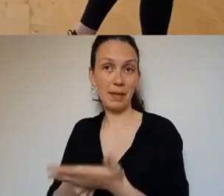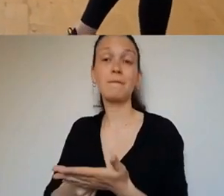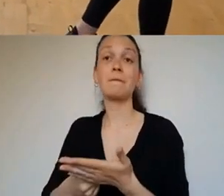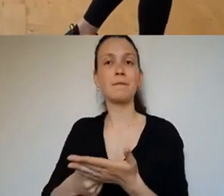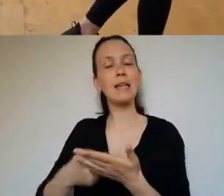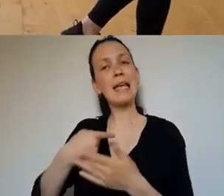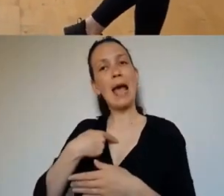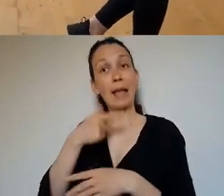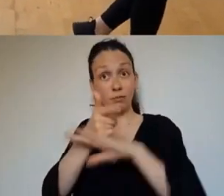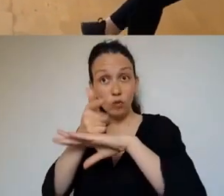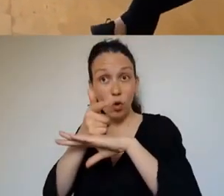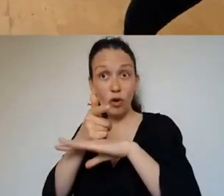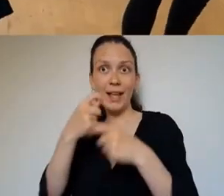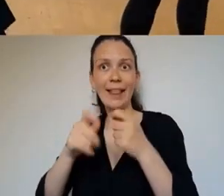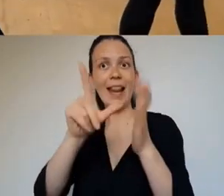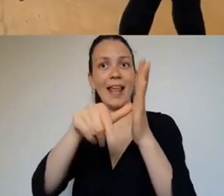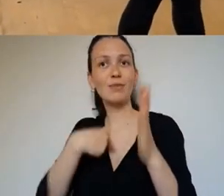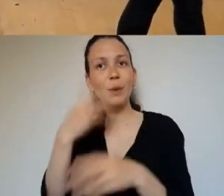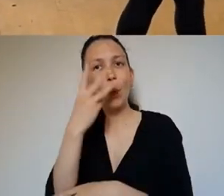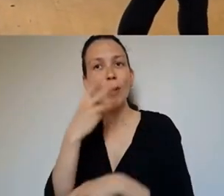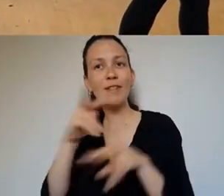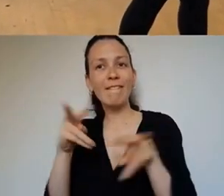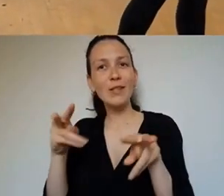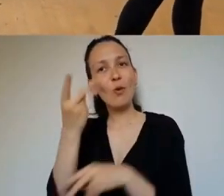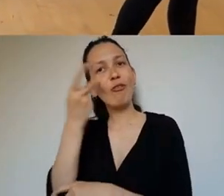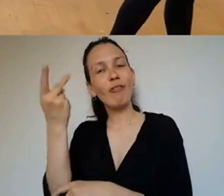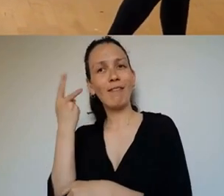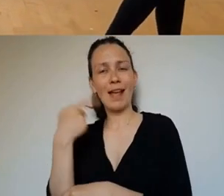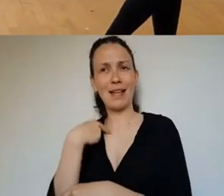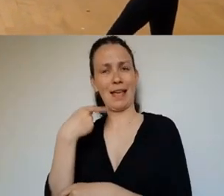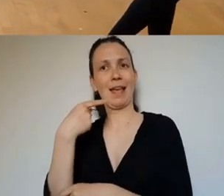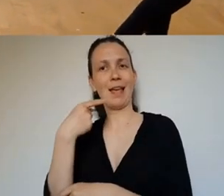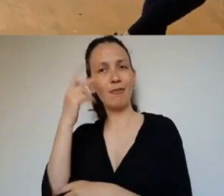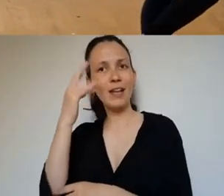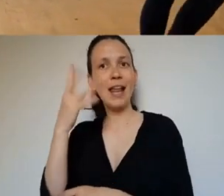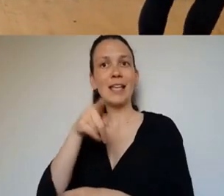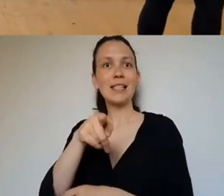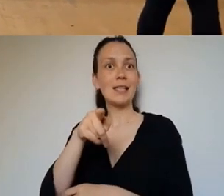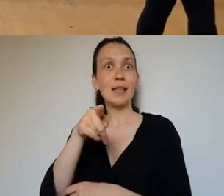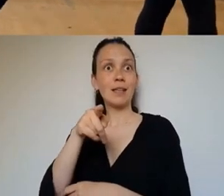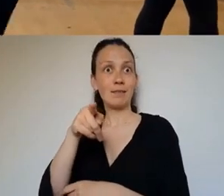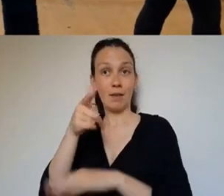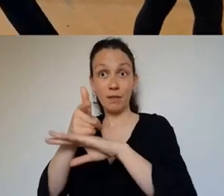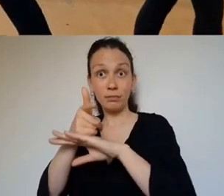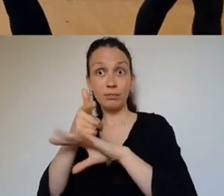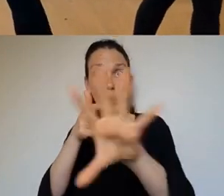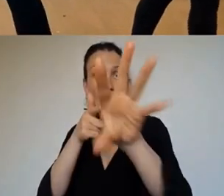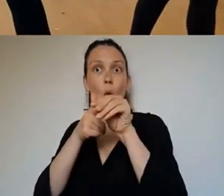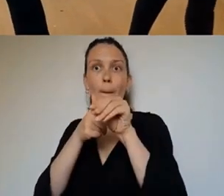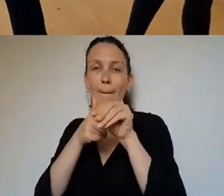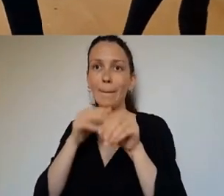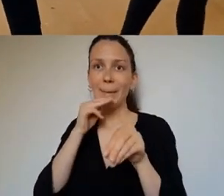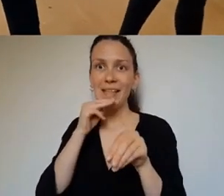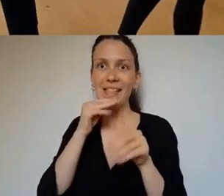It strikes me as I document and reflect later that the digital stories also bear a duty to reveal these moments that are otherwise